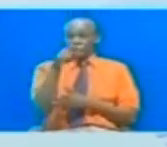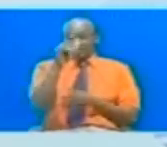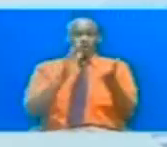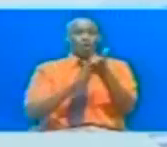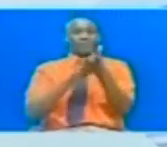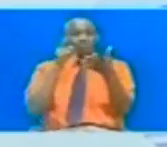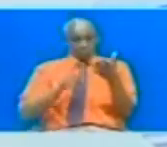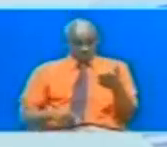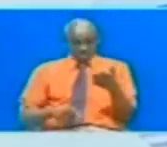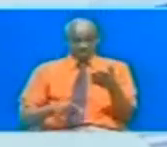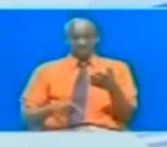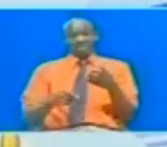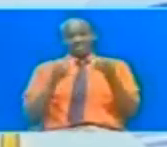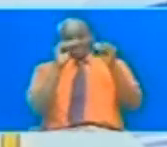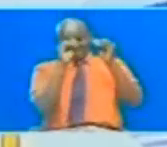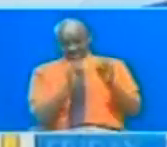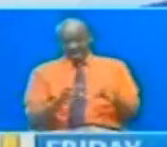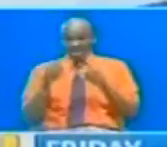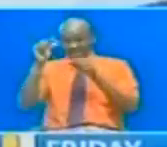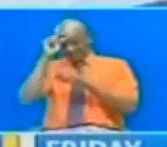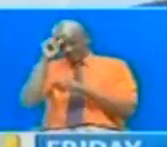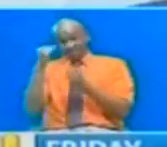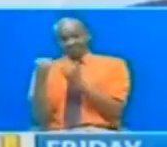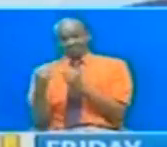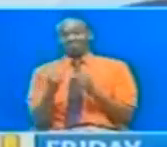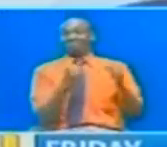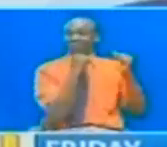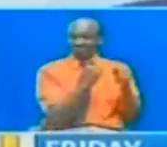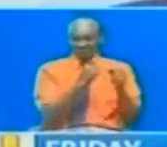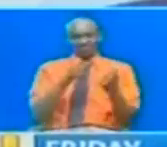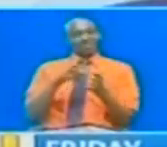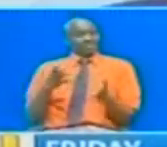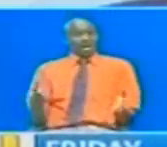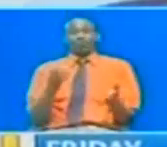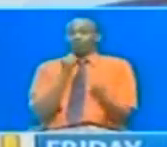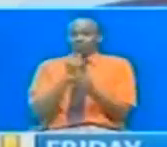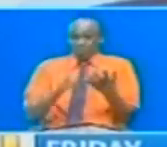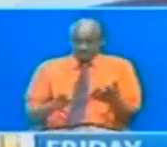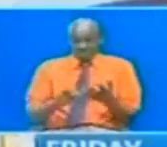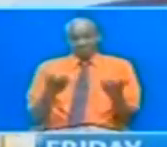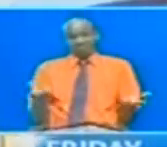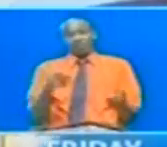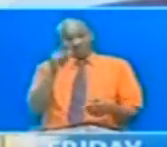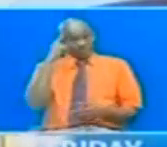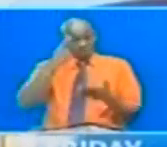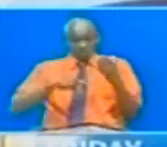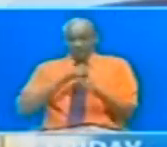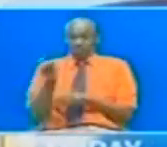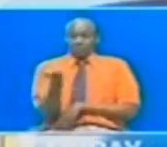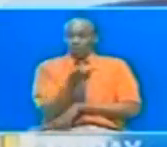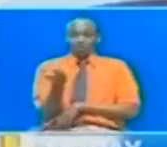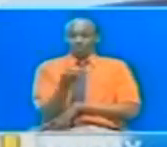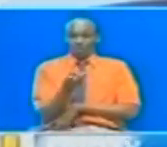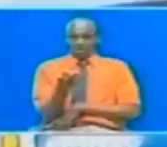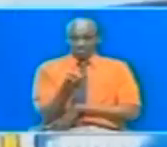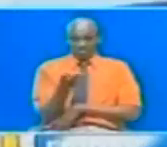comment on the standoff between teachers and the government over pay? What's your comment on the standoff between the teachers and the government over